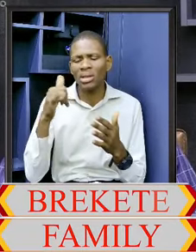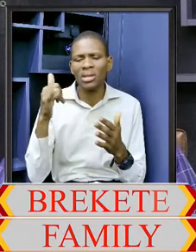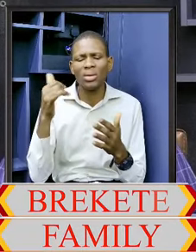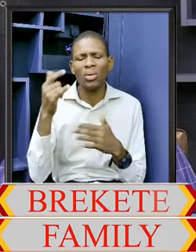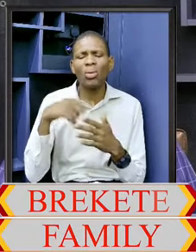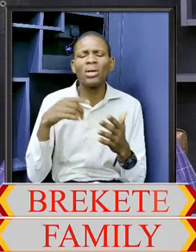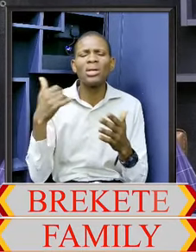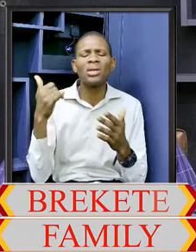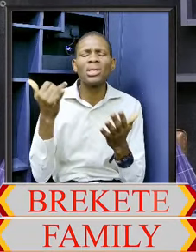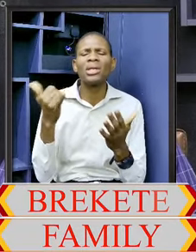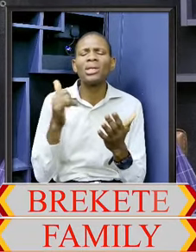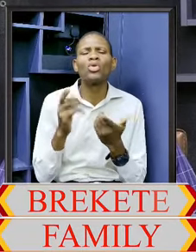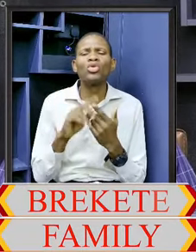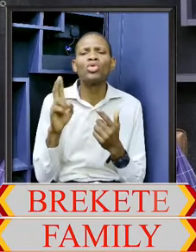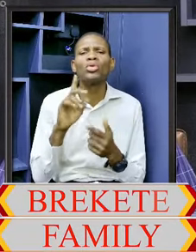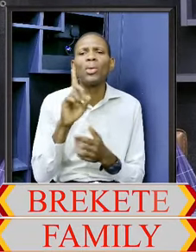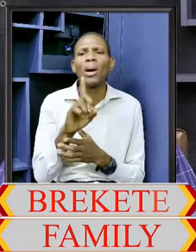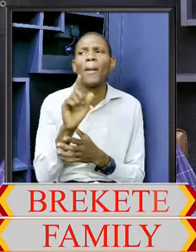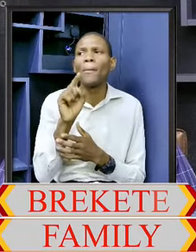do?